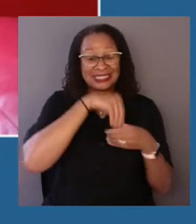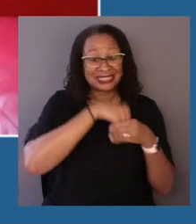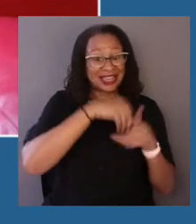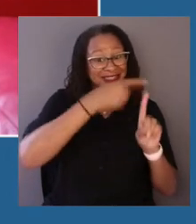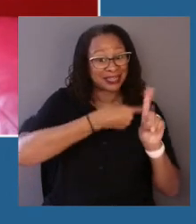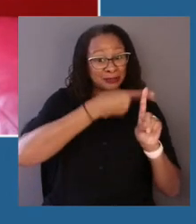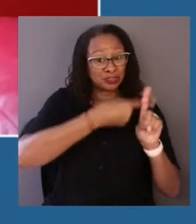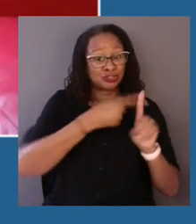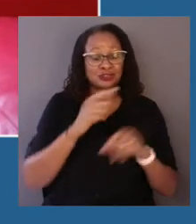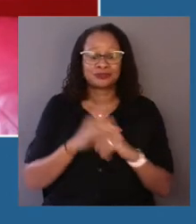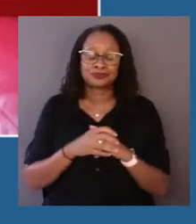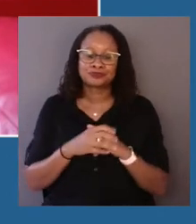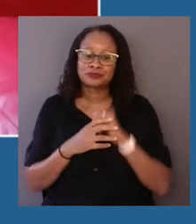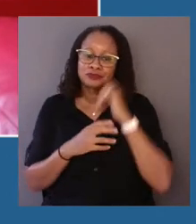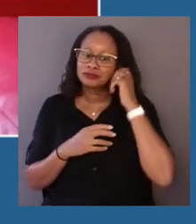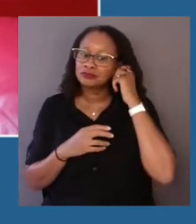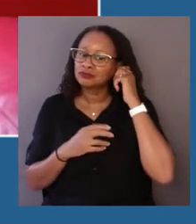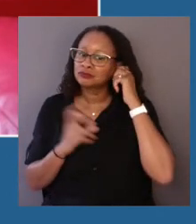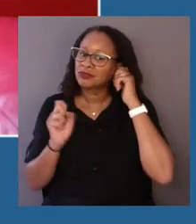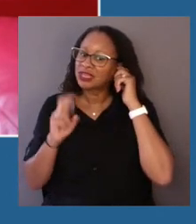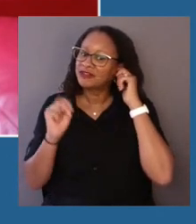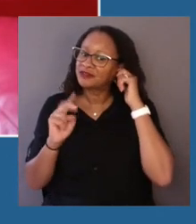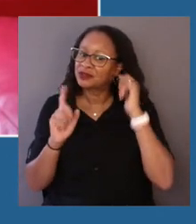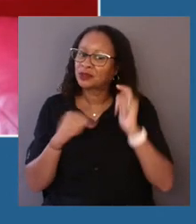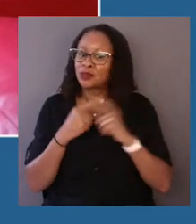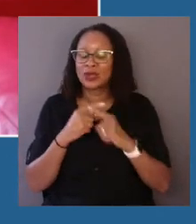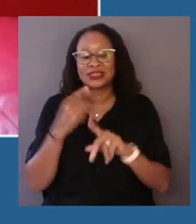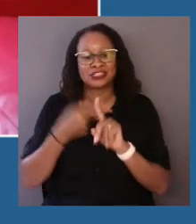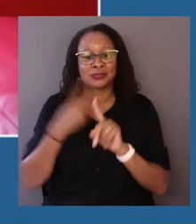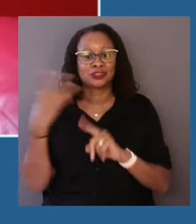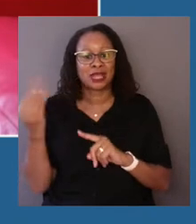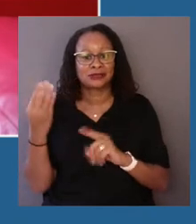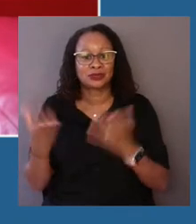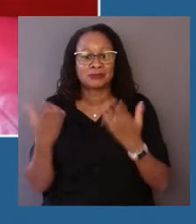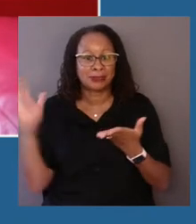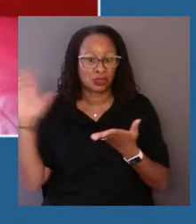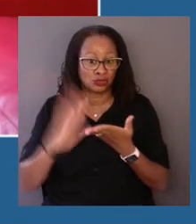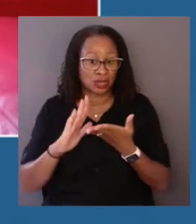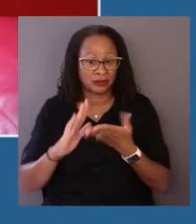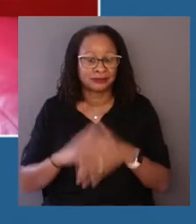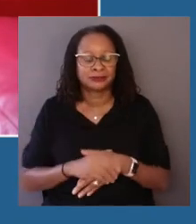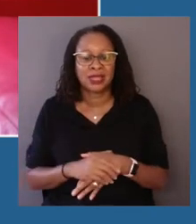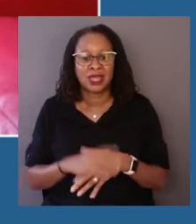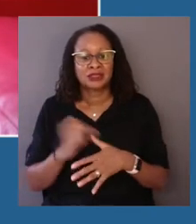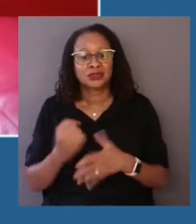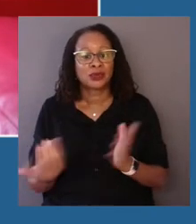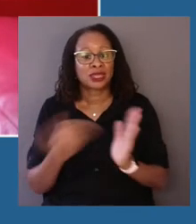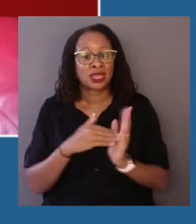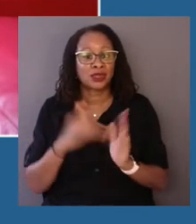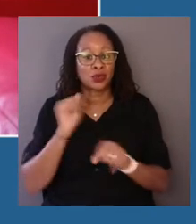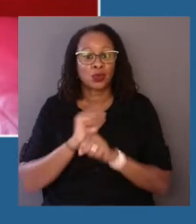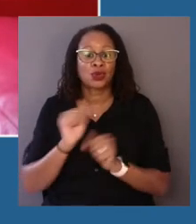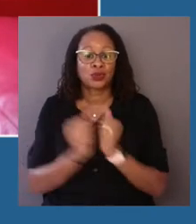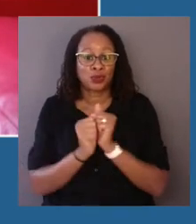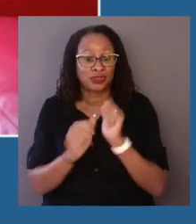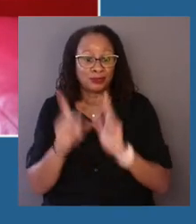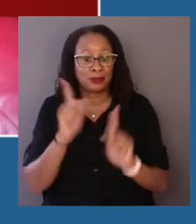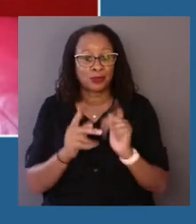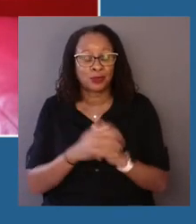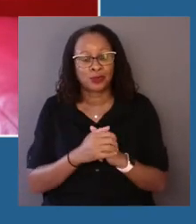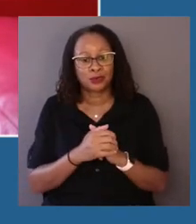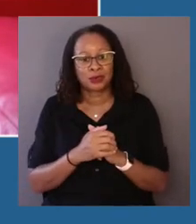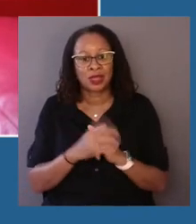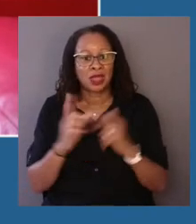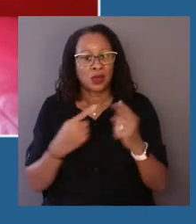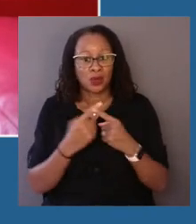even when the temperature outdoors might decrease. So again, working with people when there's